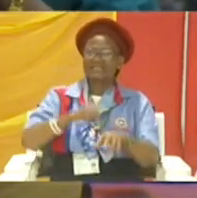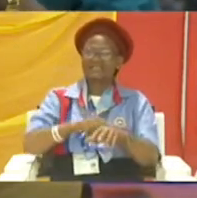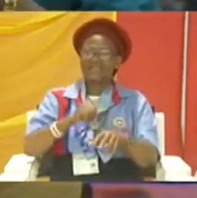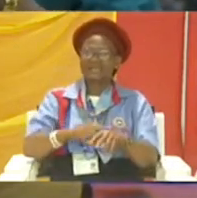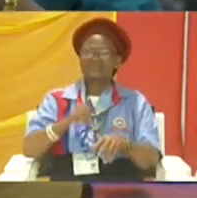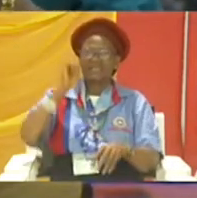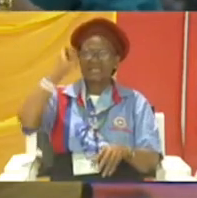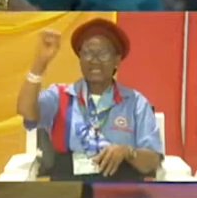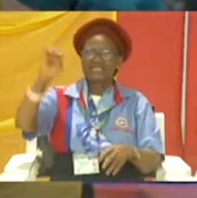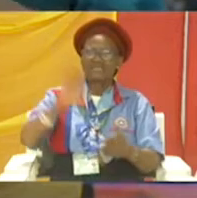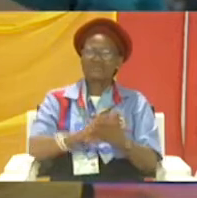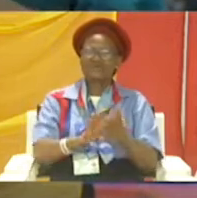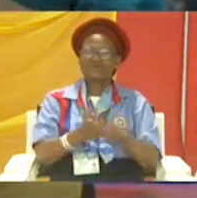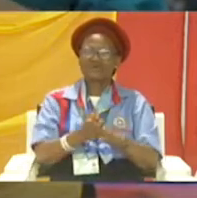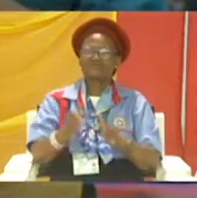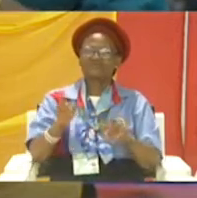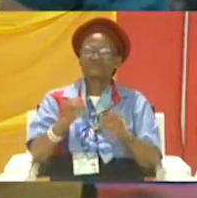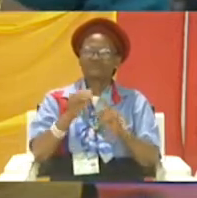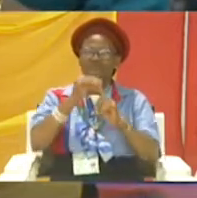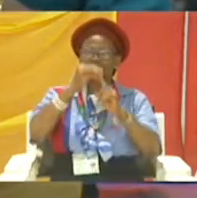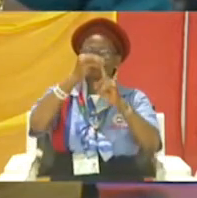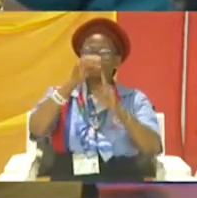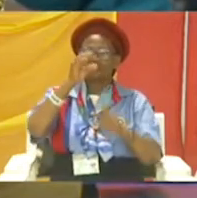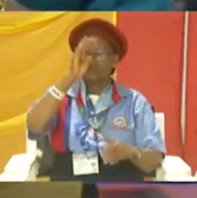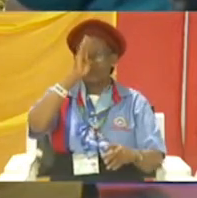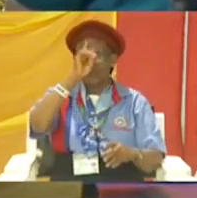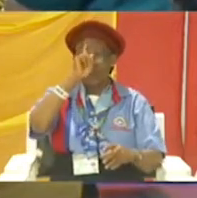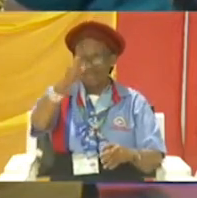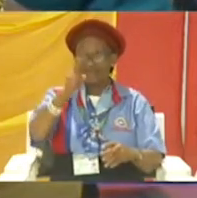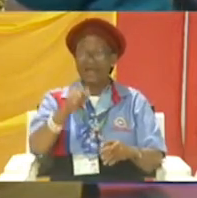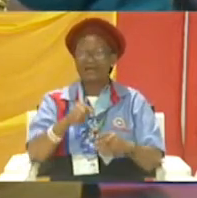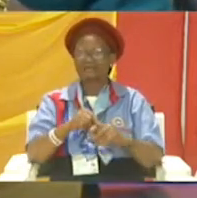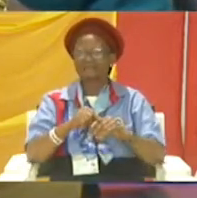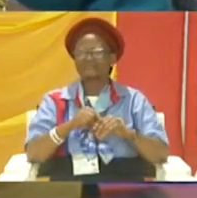clever, cover the